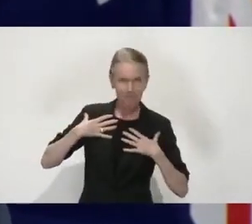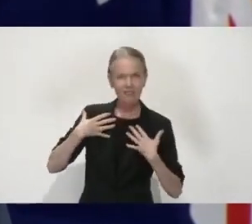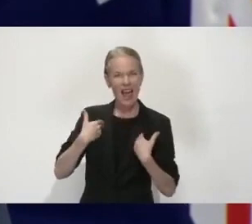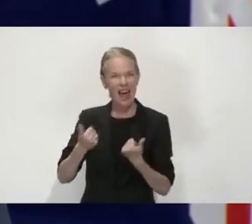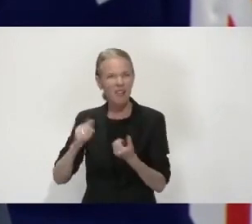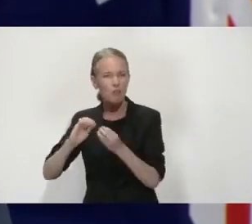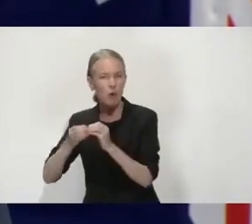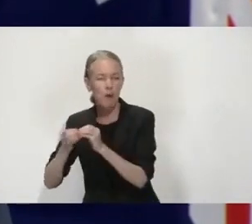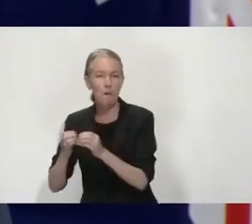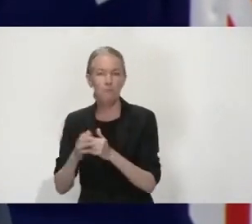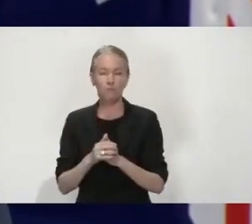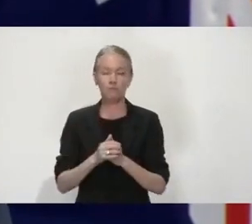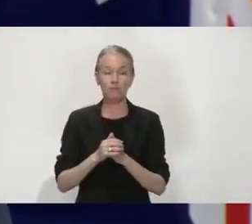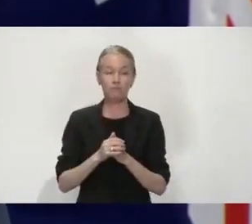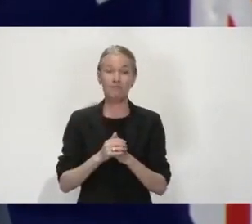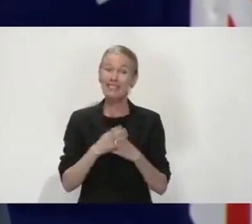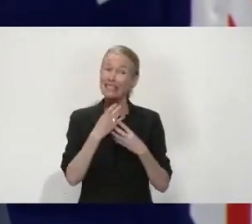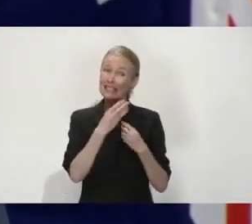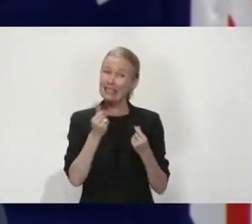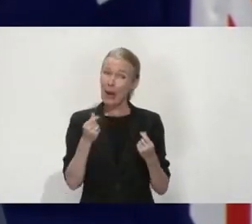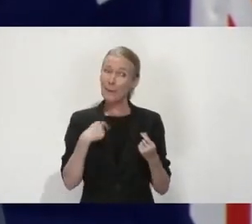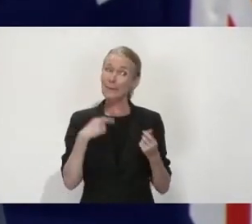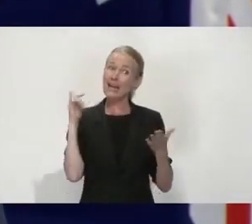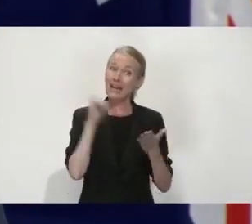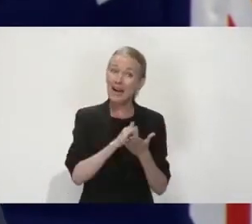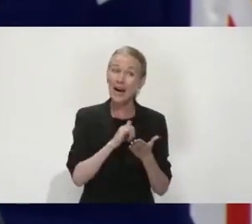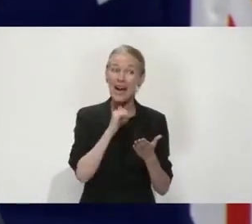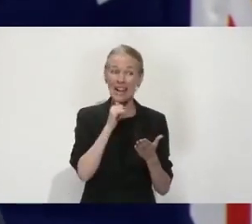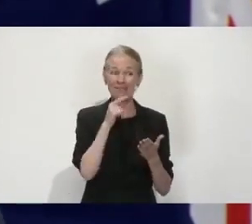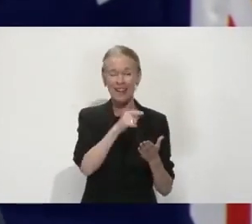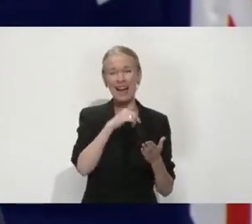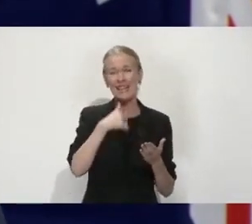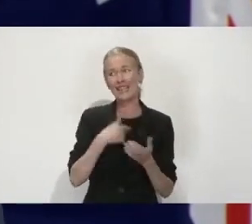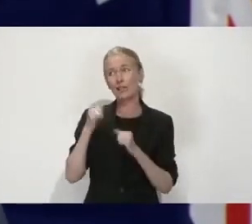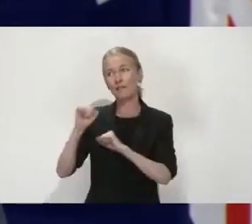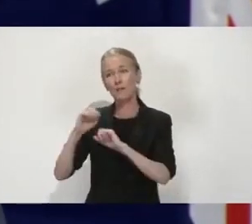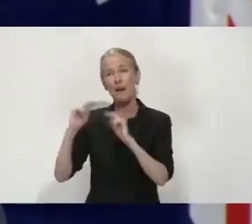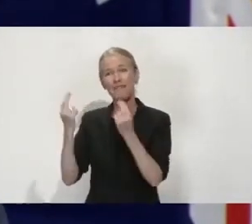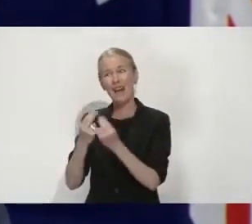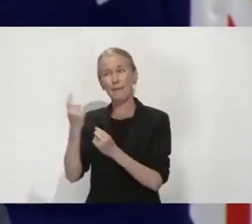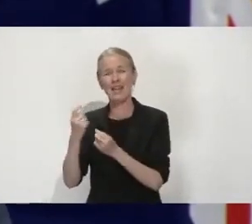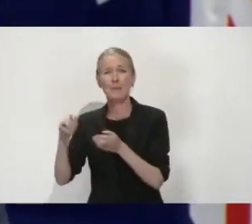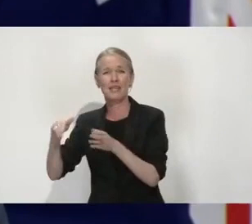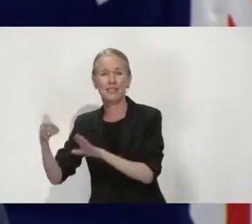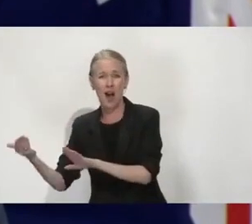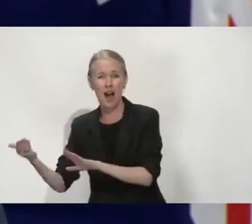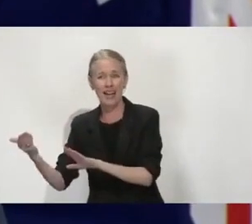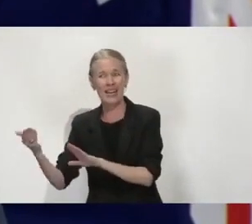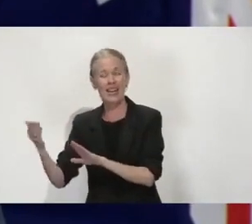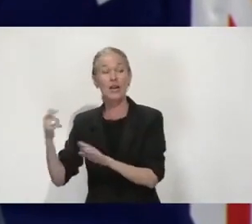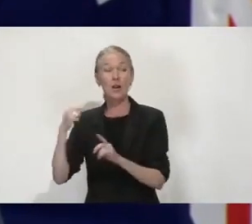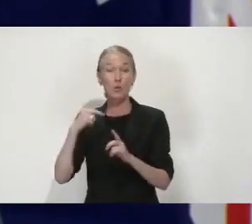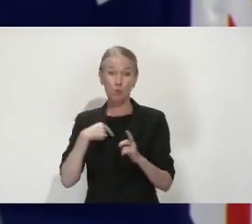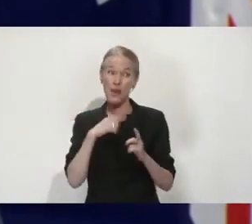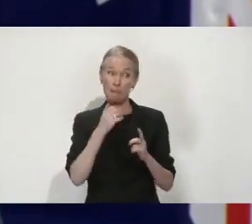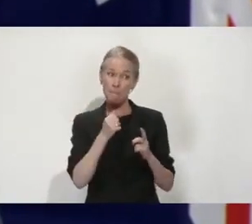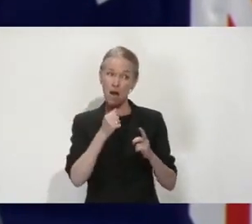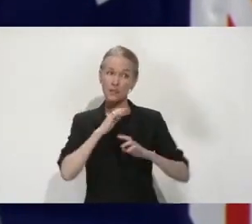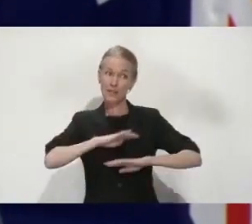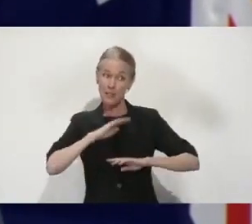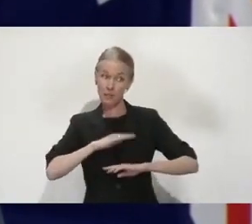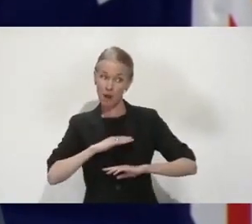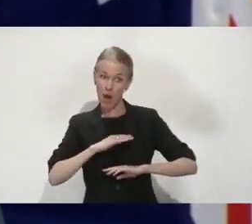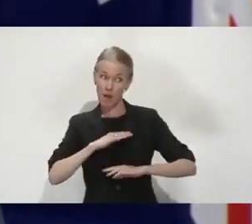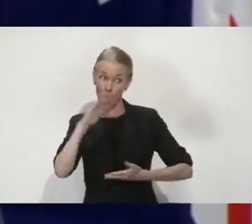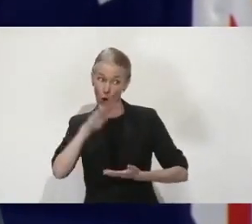and then only when the health risk is very low and we are assured it can be managed. When they are granted an exceptional release, in this